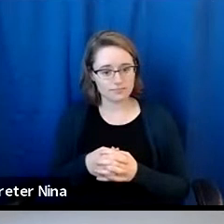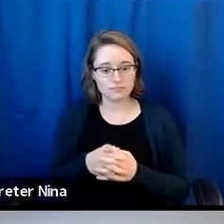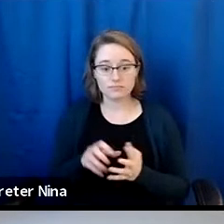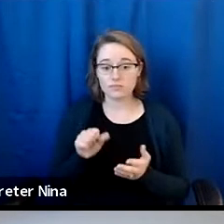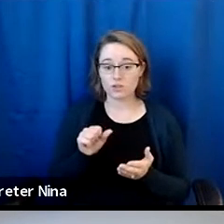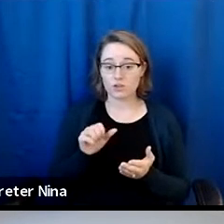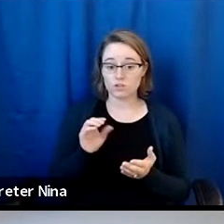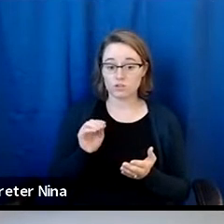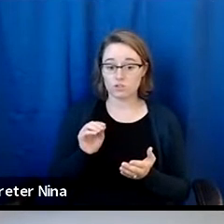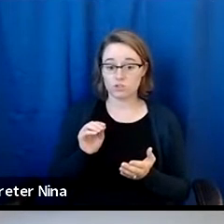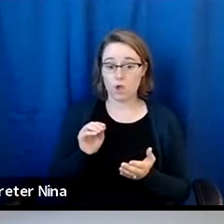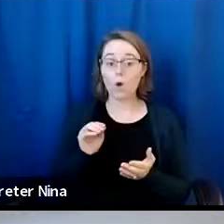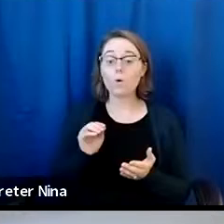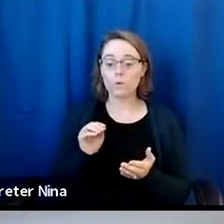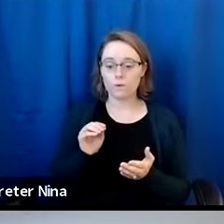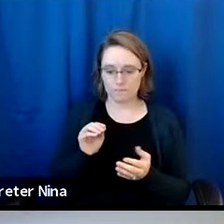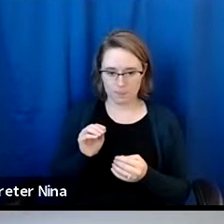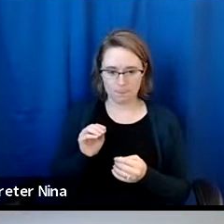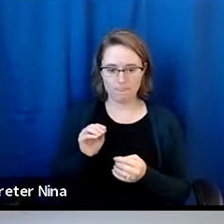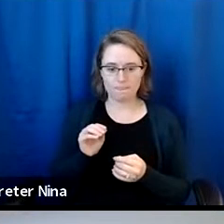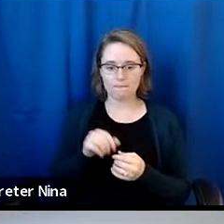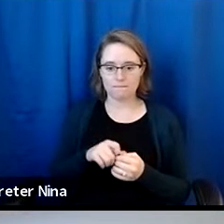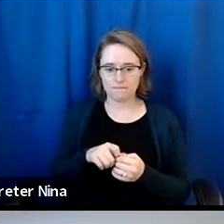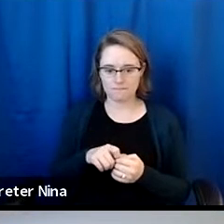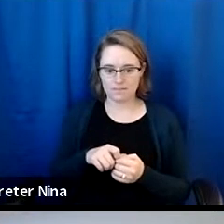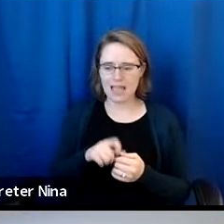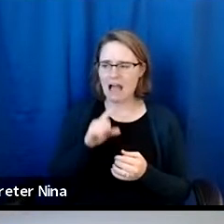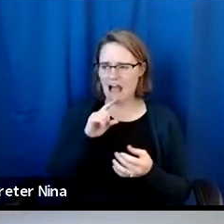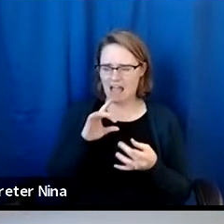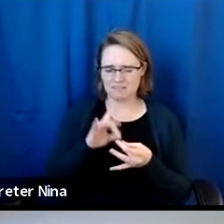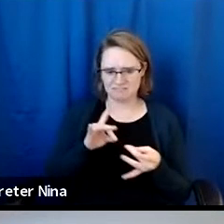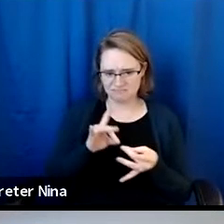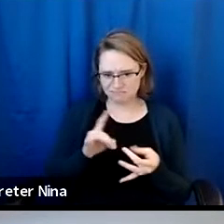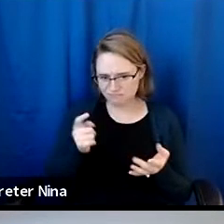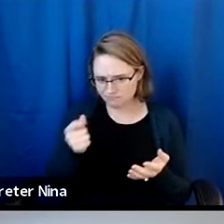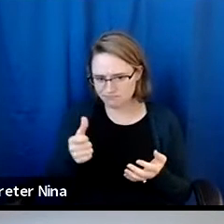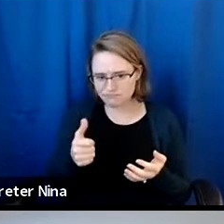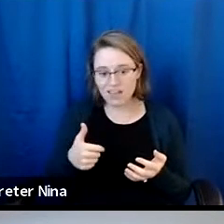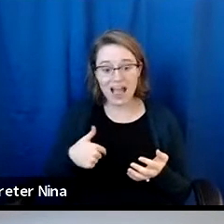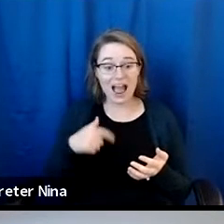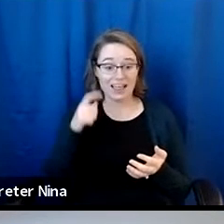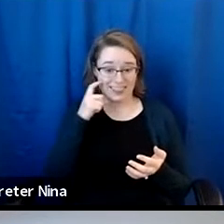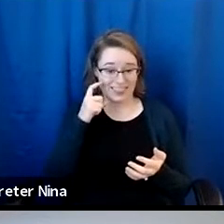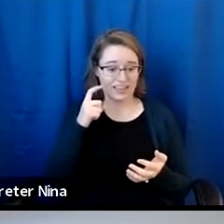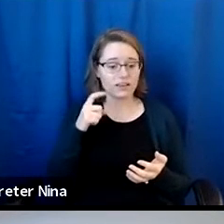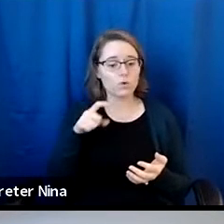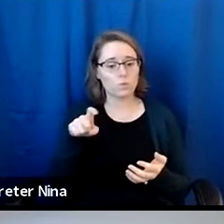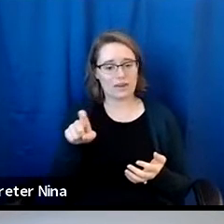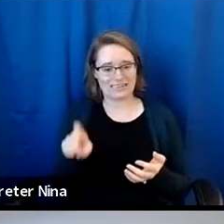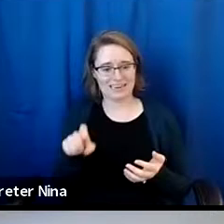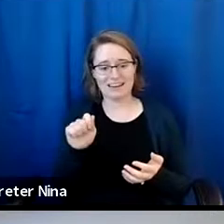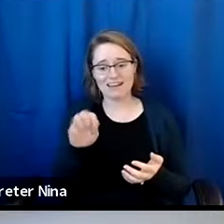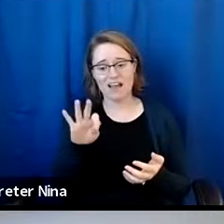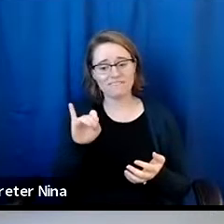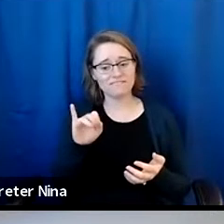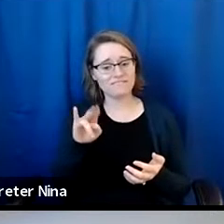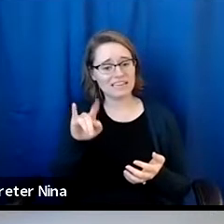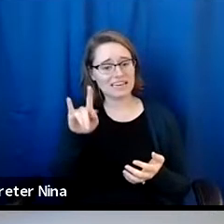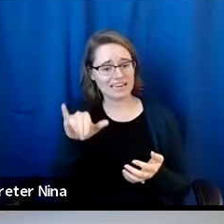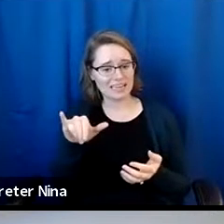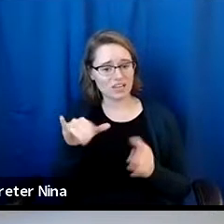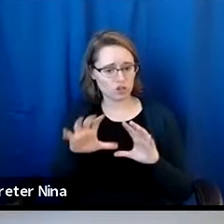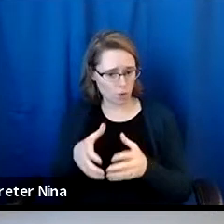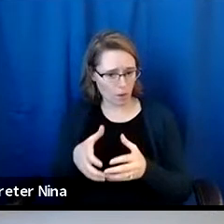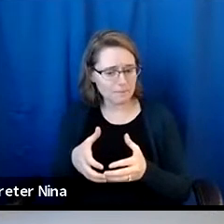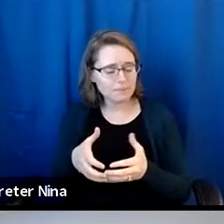So since I just kind of talked a little bit about that, I think we do need affinity groups, and